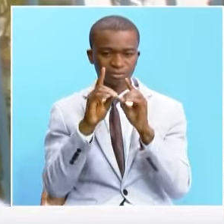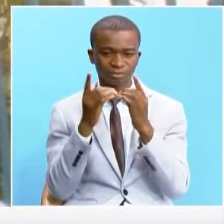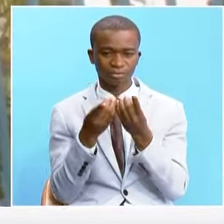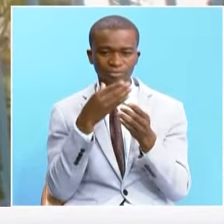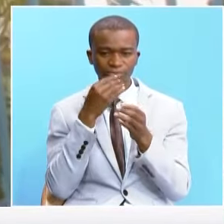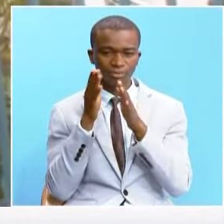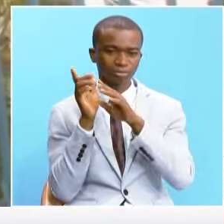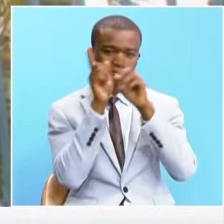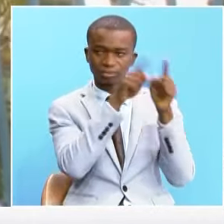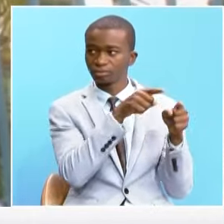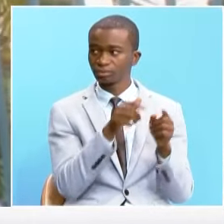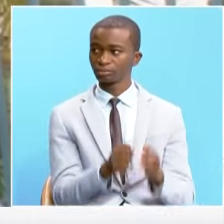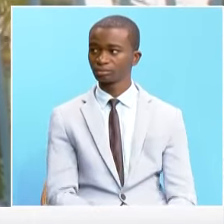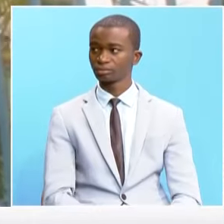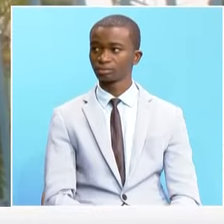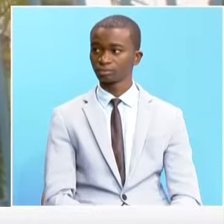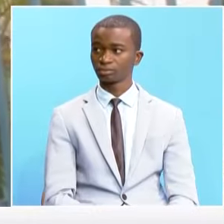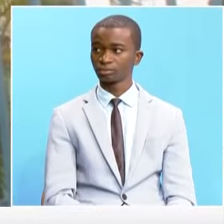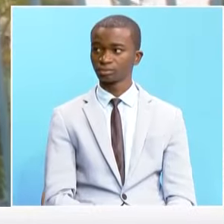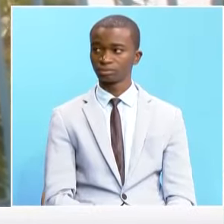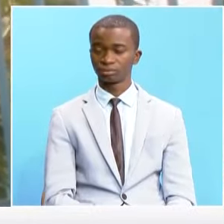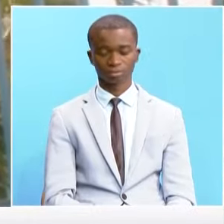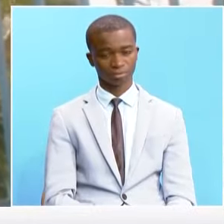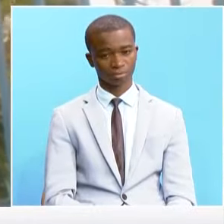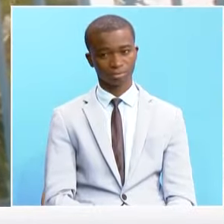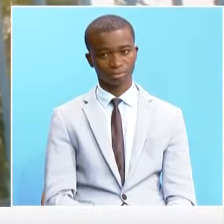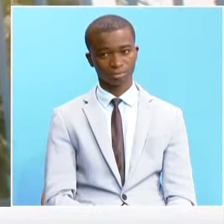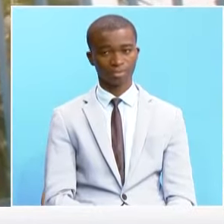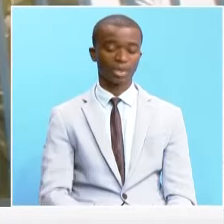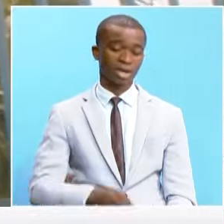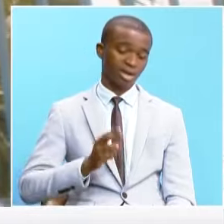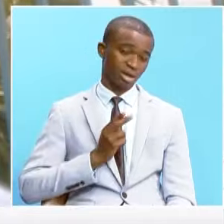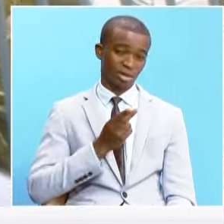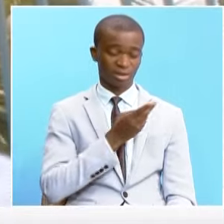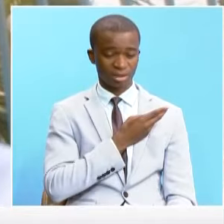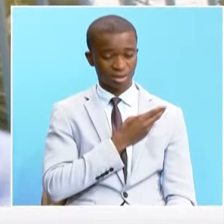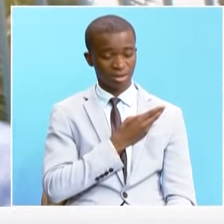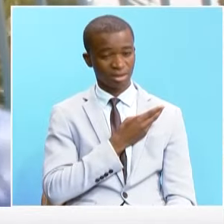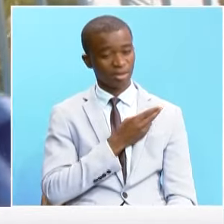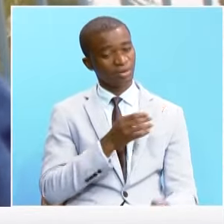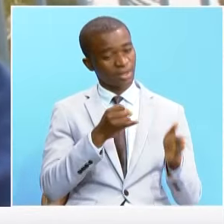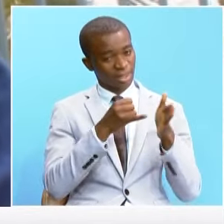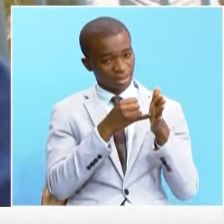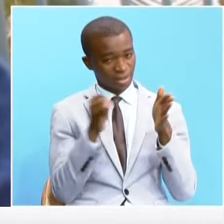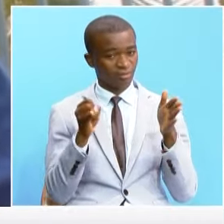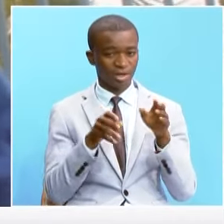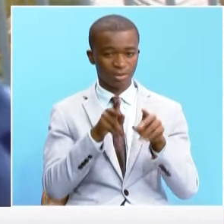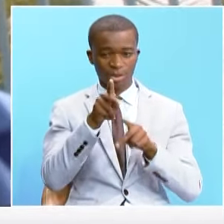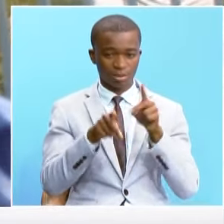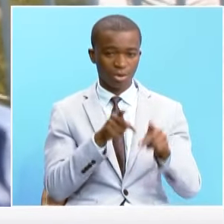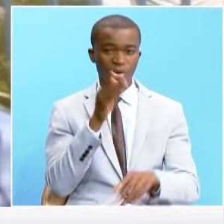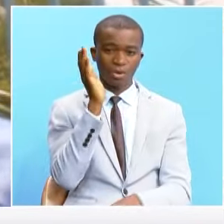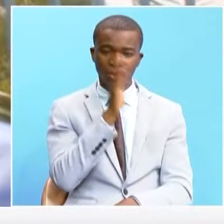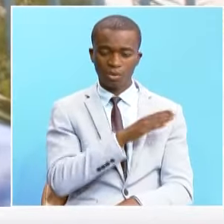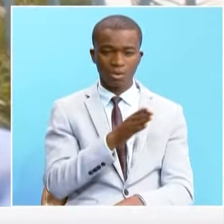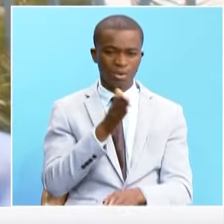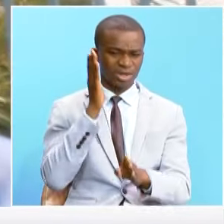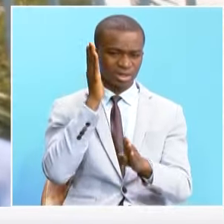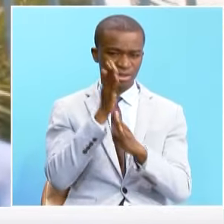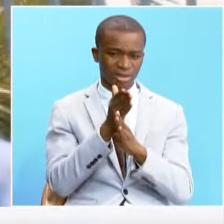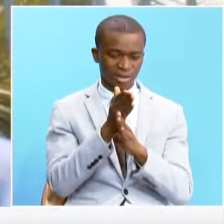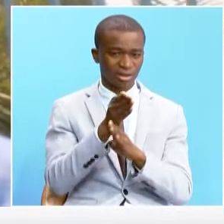paying the people that were, which were identified. We are targeting here in Kitwe